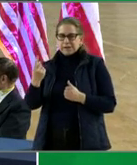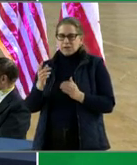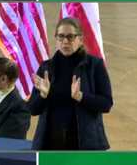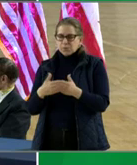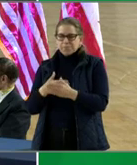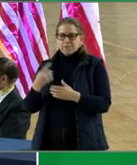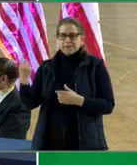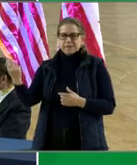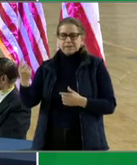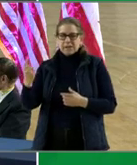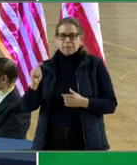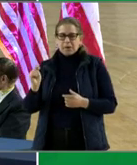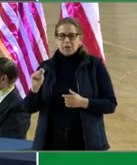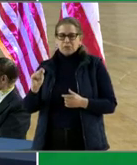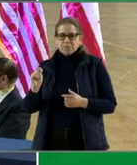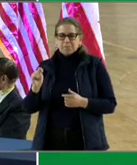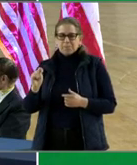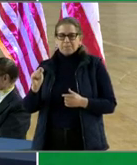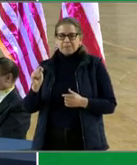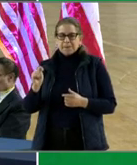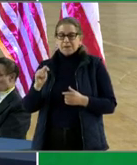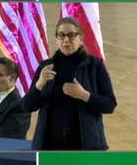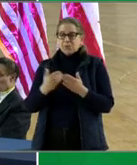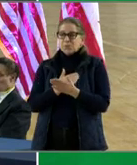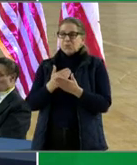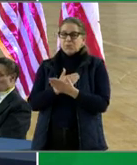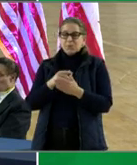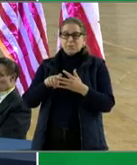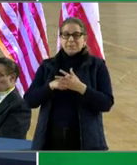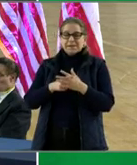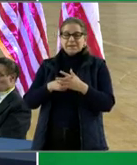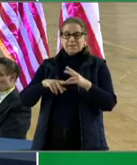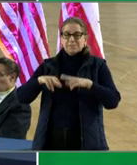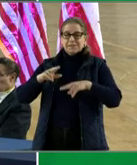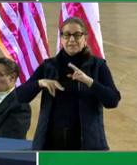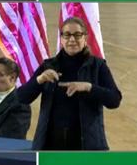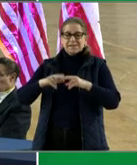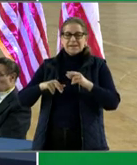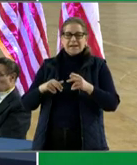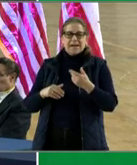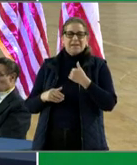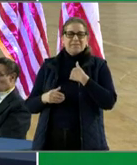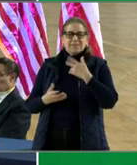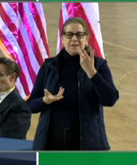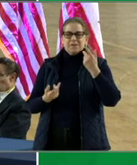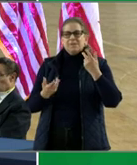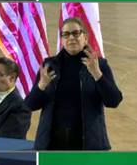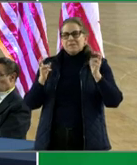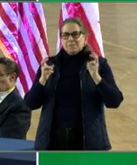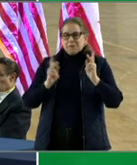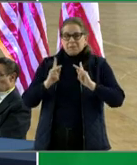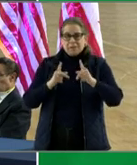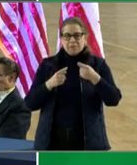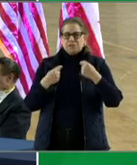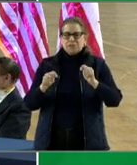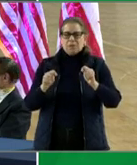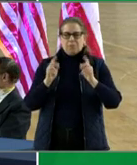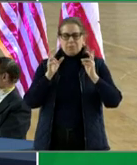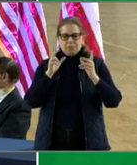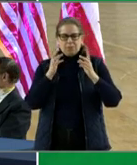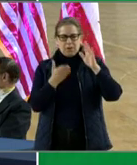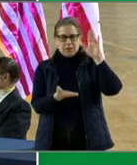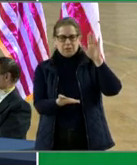down as low as we can. And that will also mean that fewer staff will need to be there because there are fewer kids who are